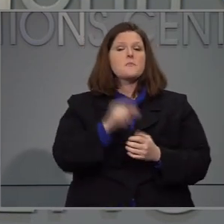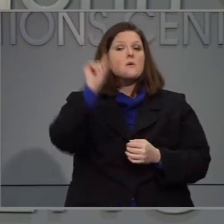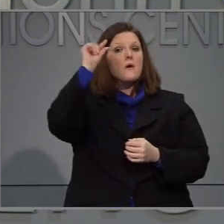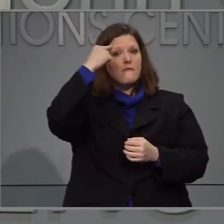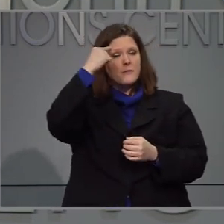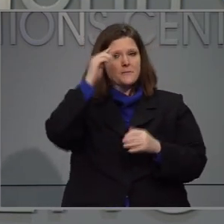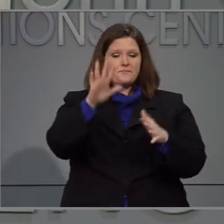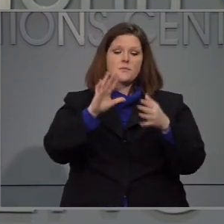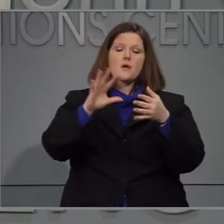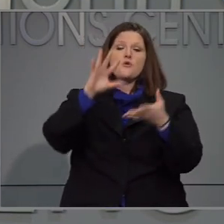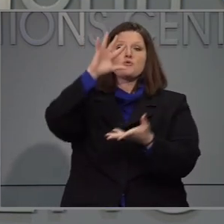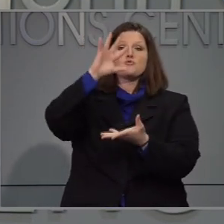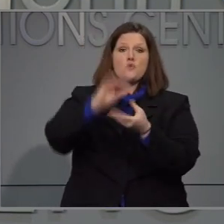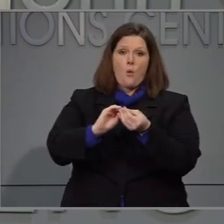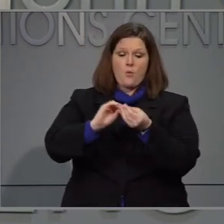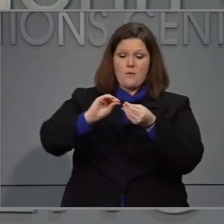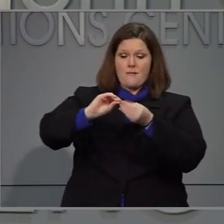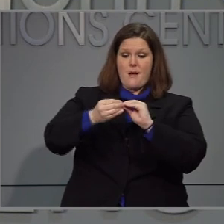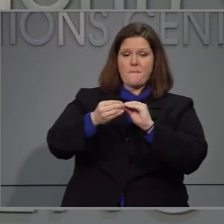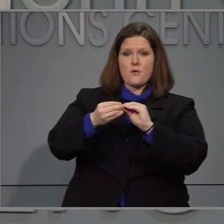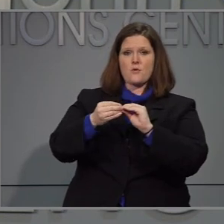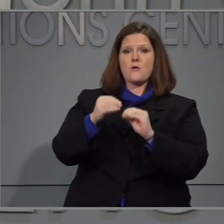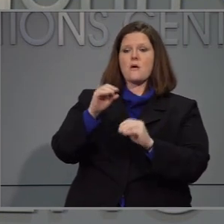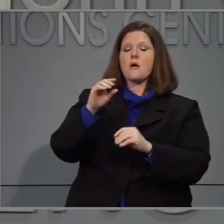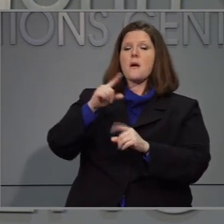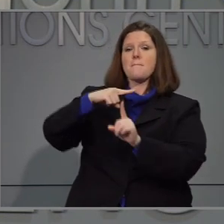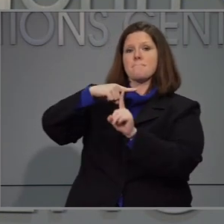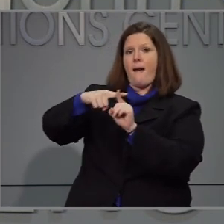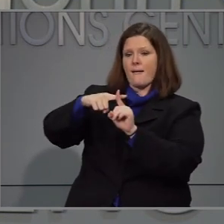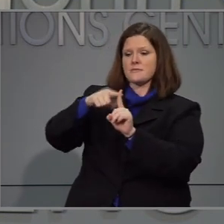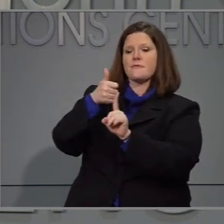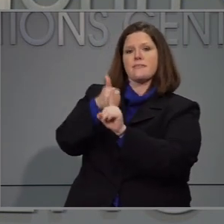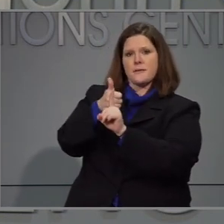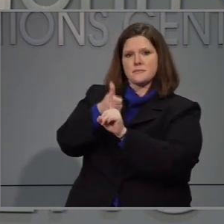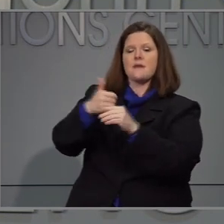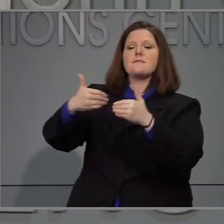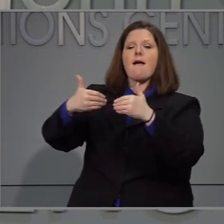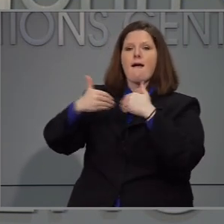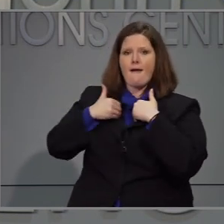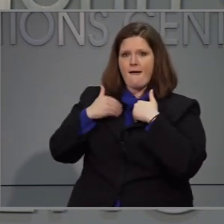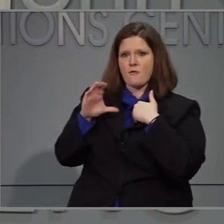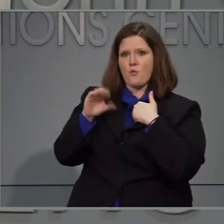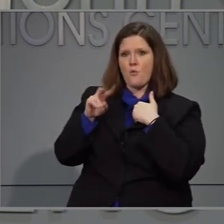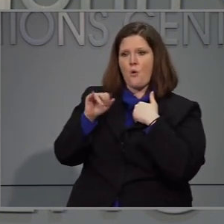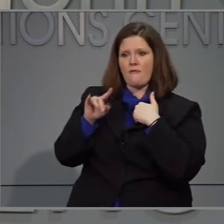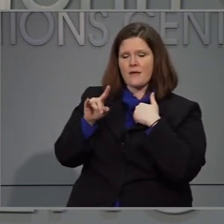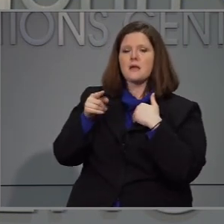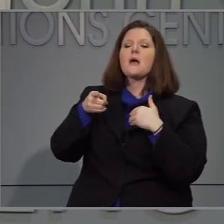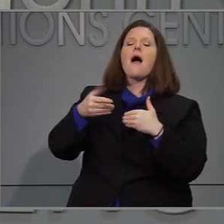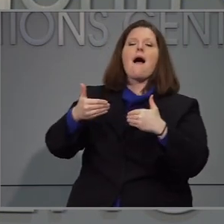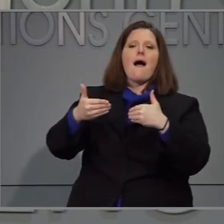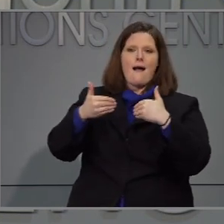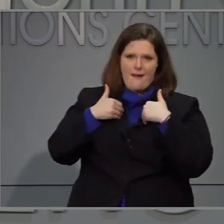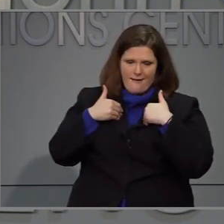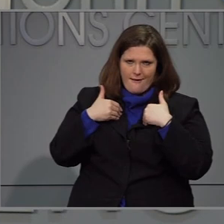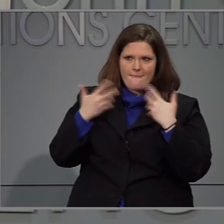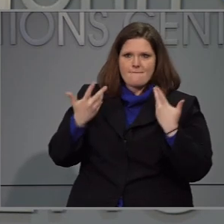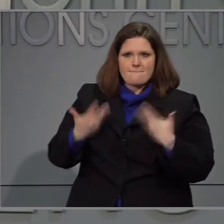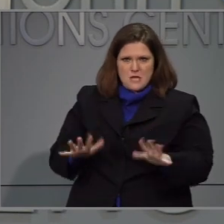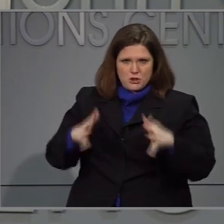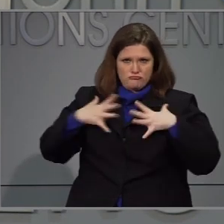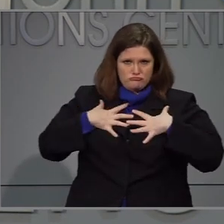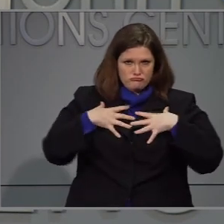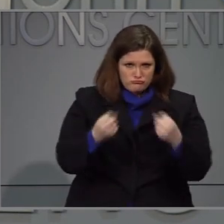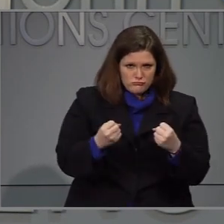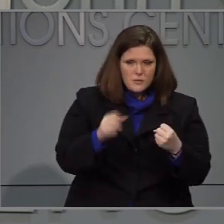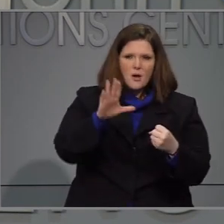positive cases of confirmed tests, and some of those people have recovered. We know, however, that this is